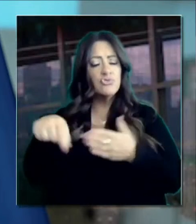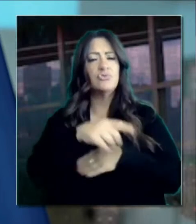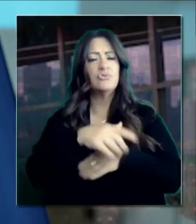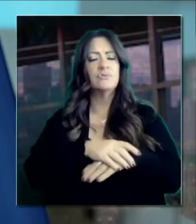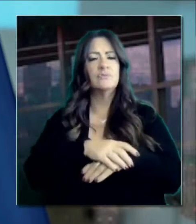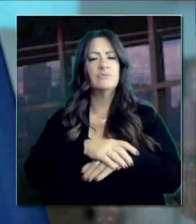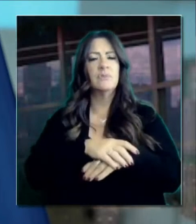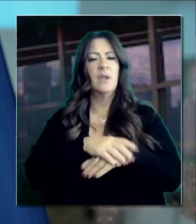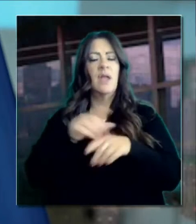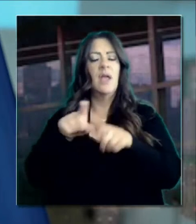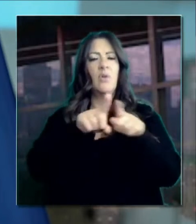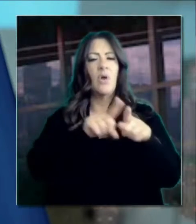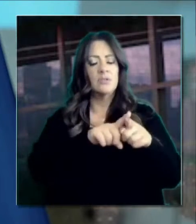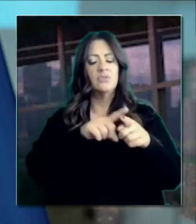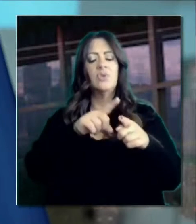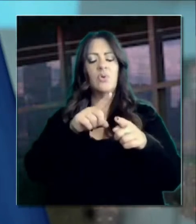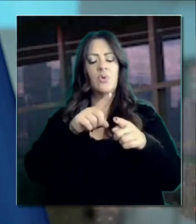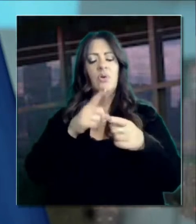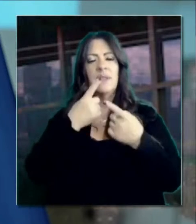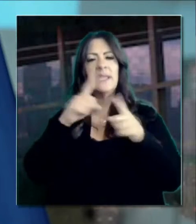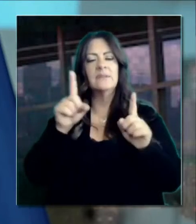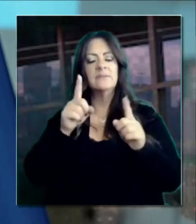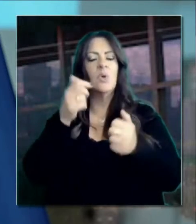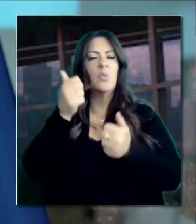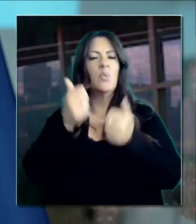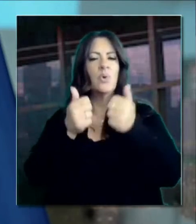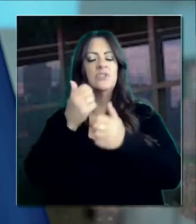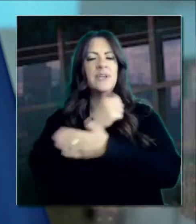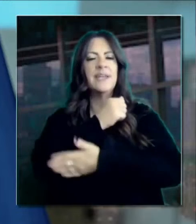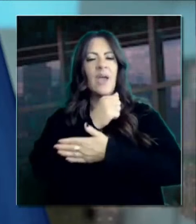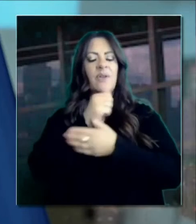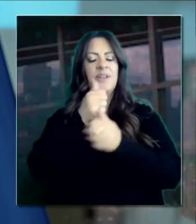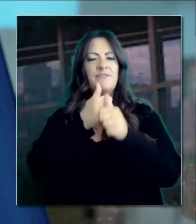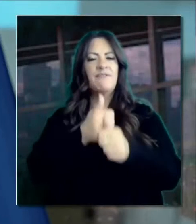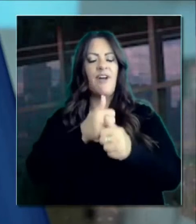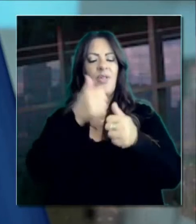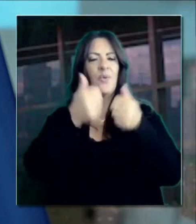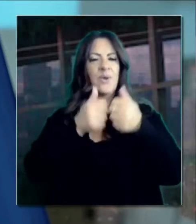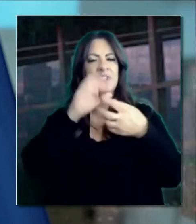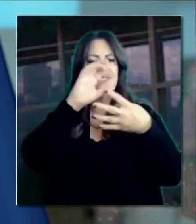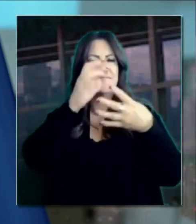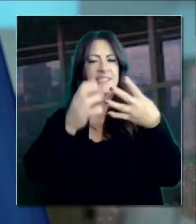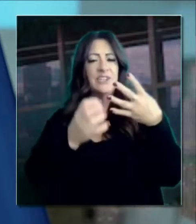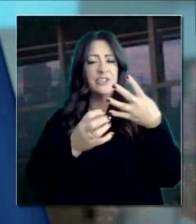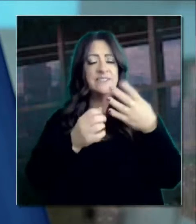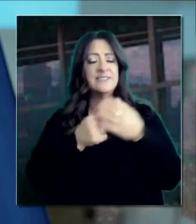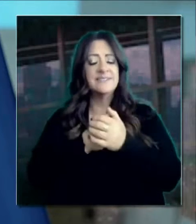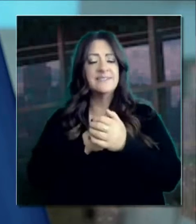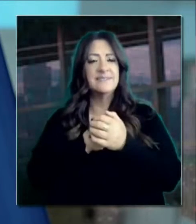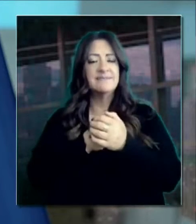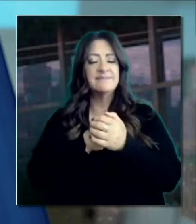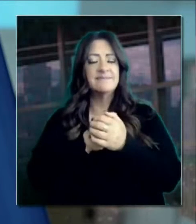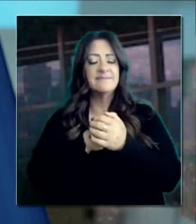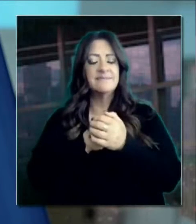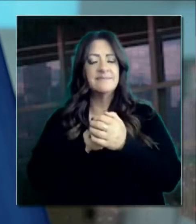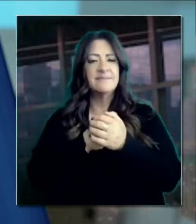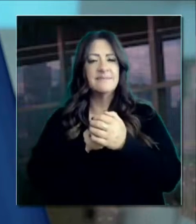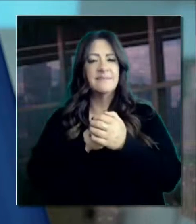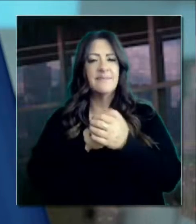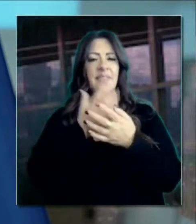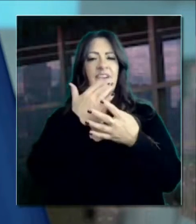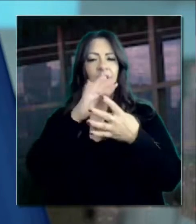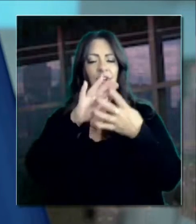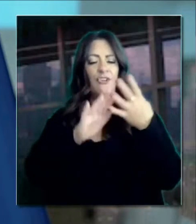is so fundamental. As a reminder, the stay-at-home order is not lifted, where everyone is going back to where we